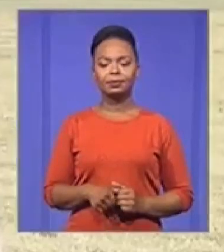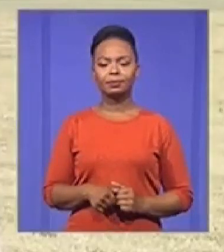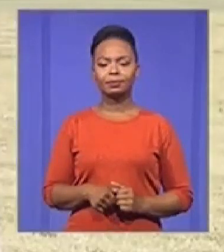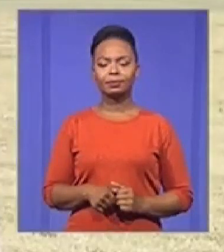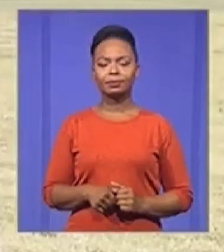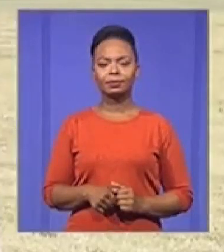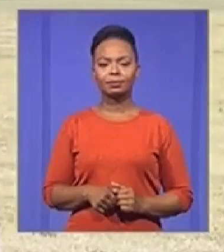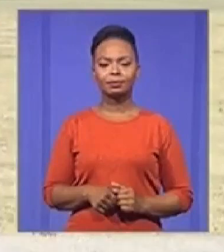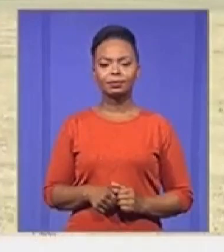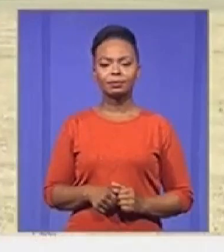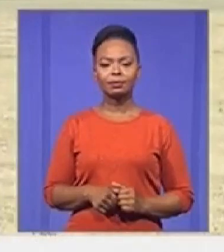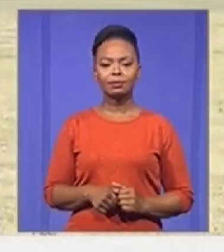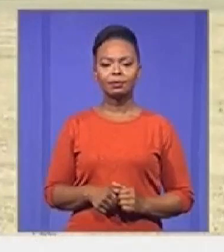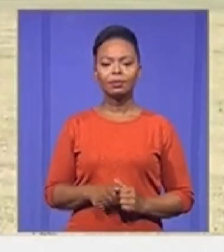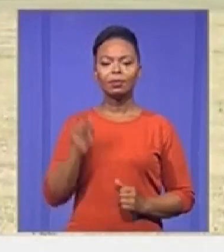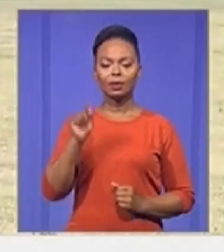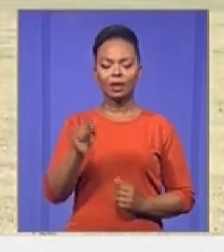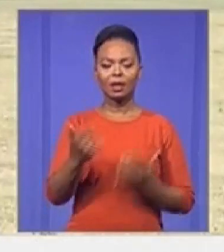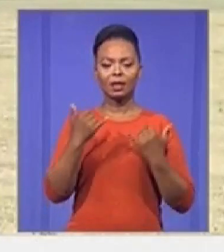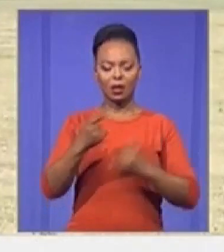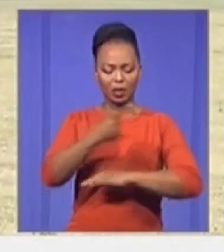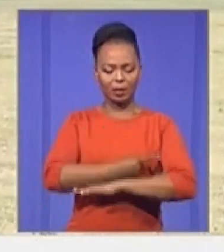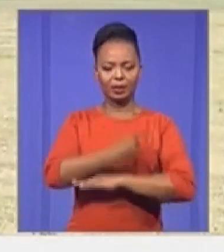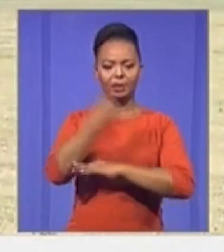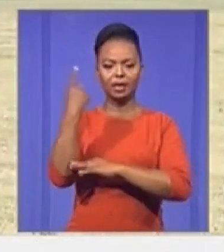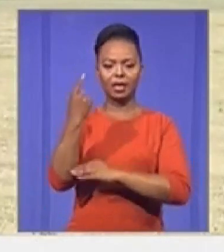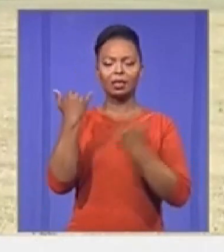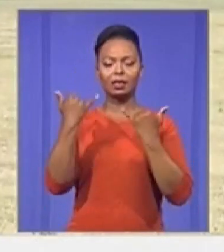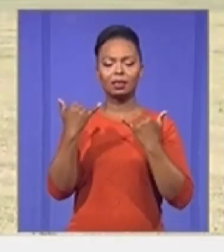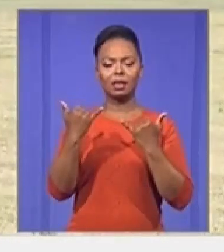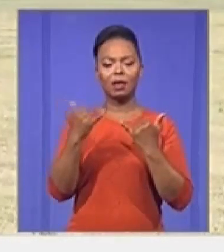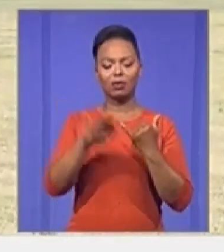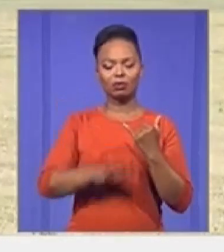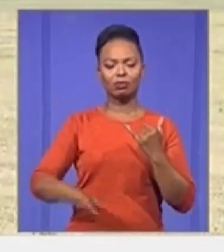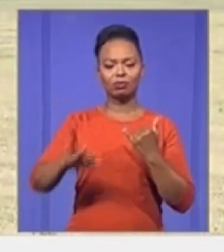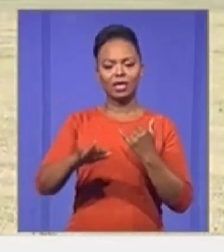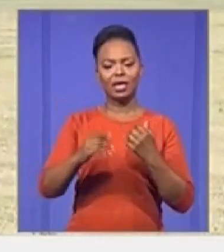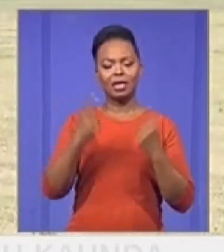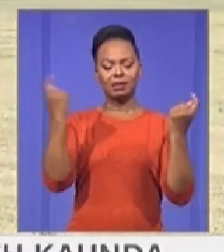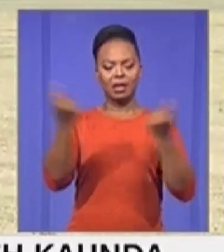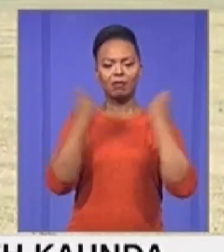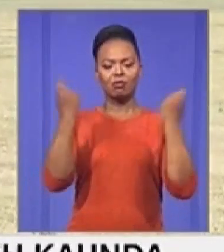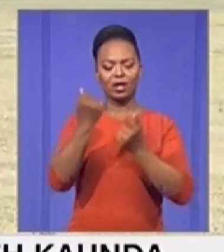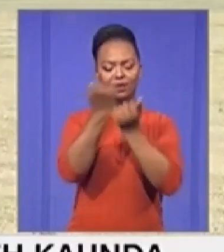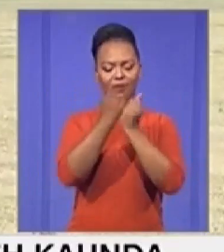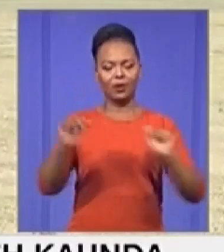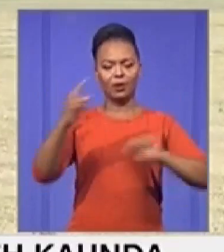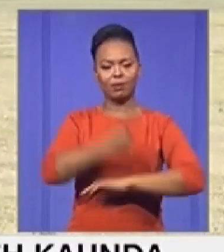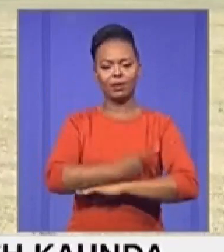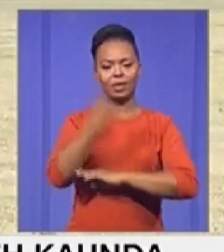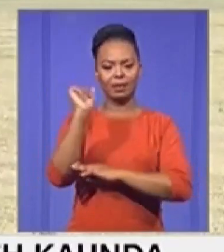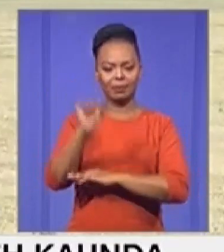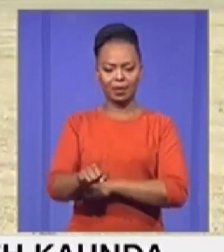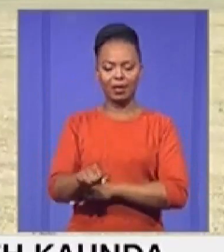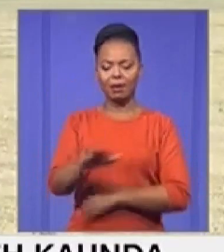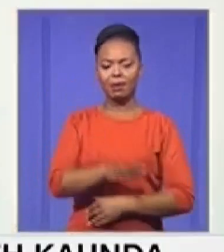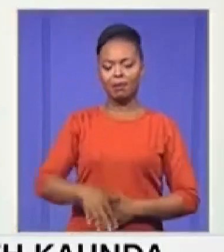Mo tsatsing leno la go keteka kgololosego re mo Mandela Park gaufi le Alabama mo masepaleng wa selegae